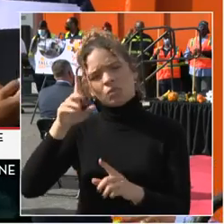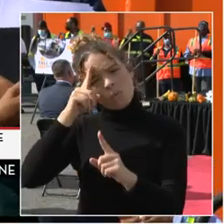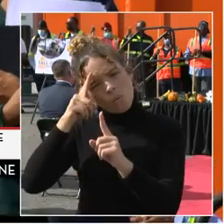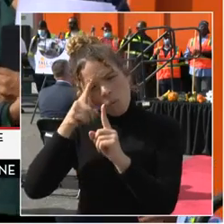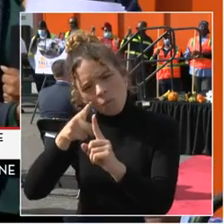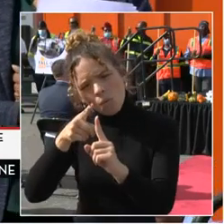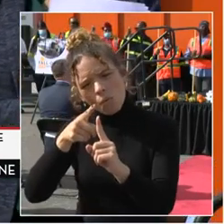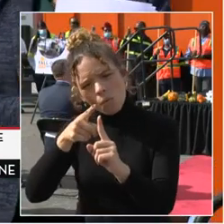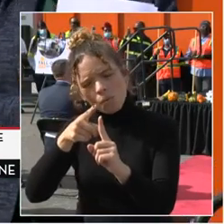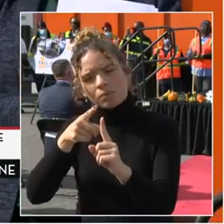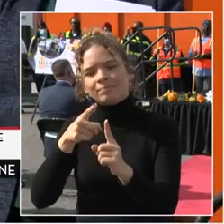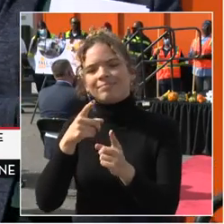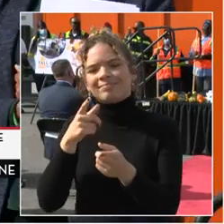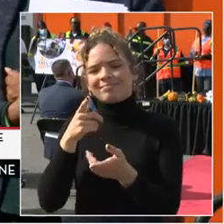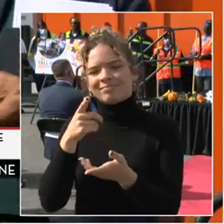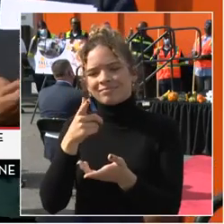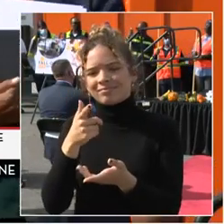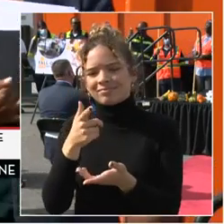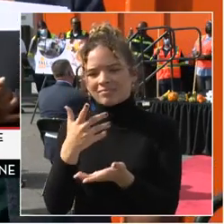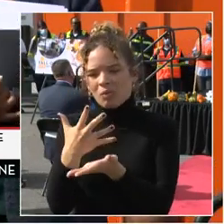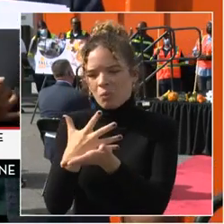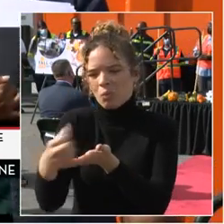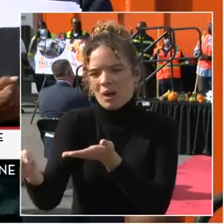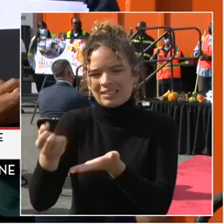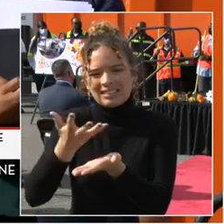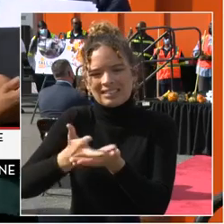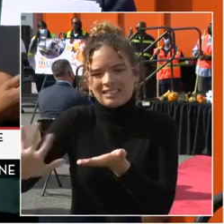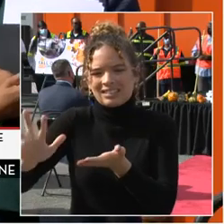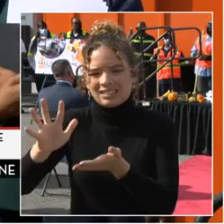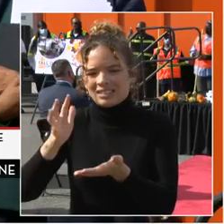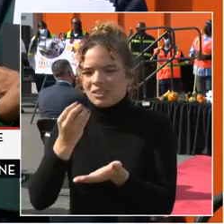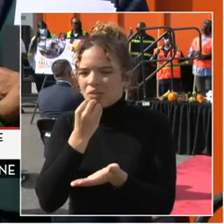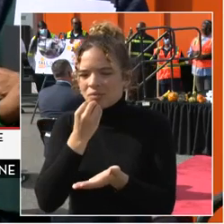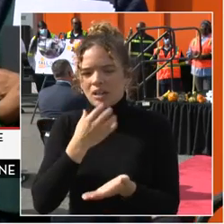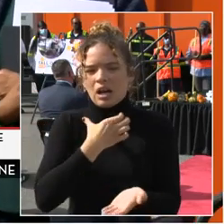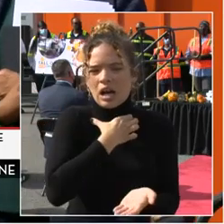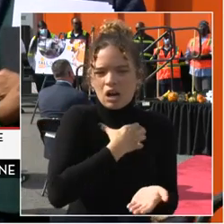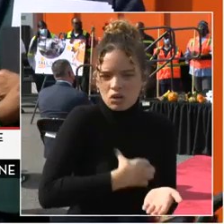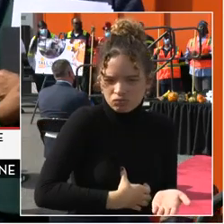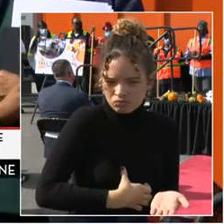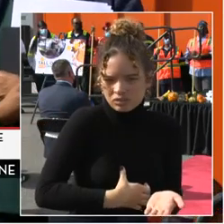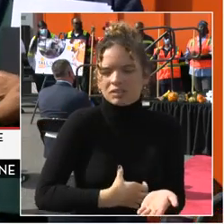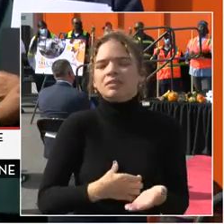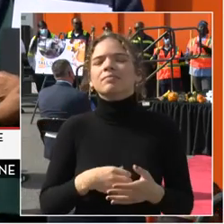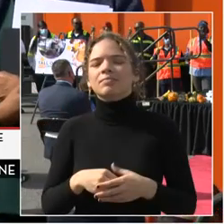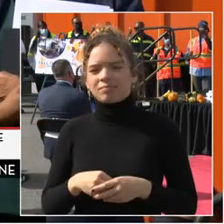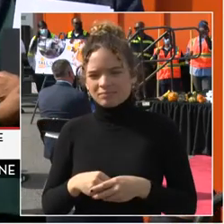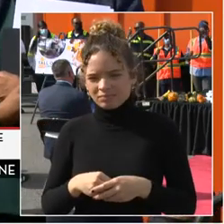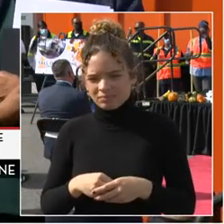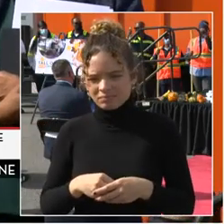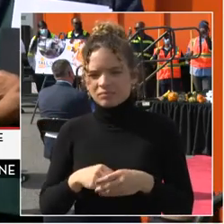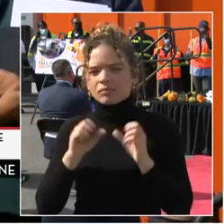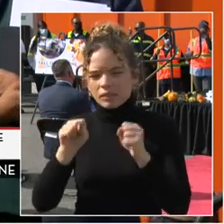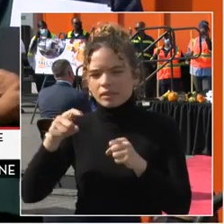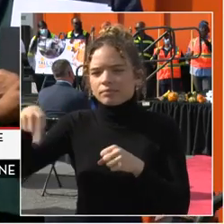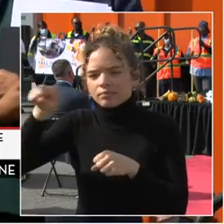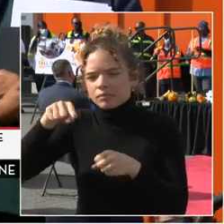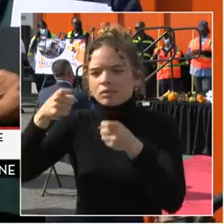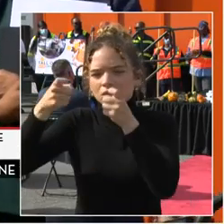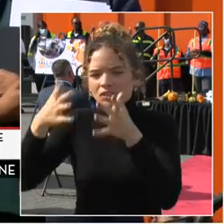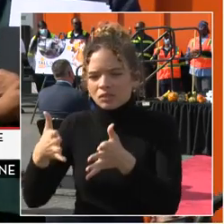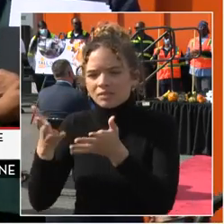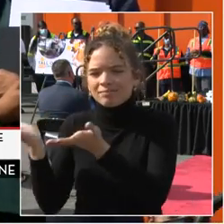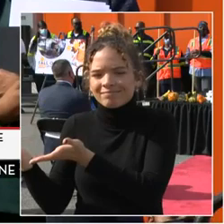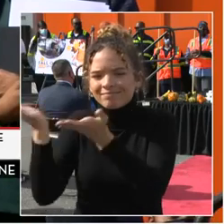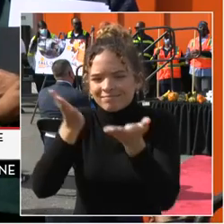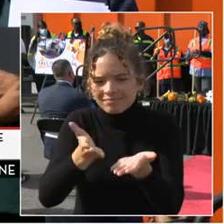of 9 food waste drop-off sites located at selected farmers markets in most wards to bring your decorative pumpkins and